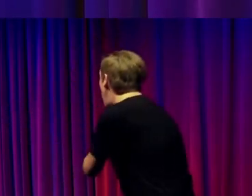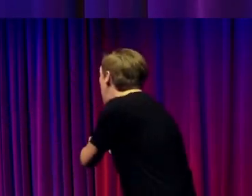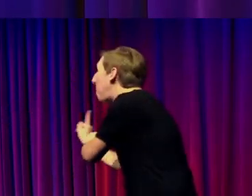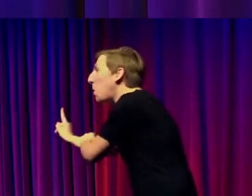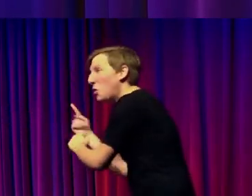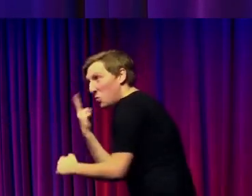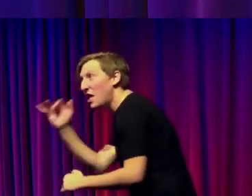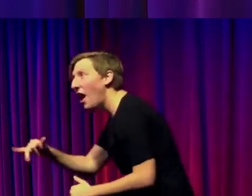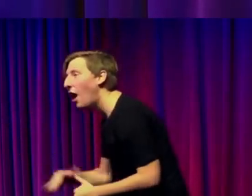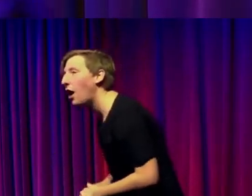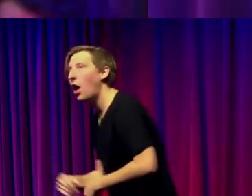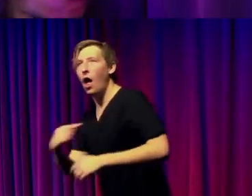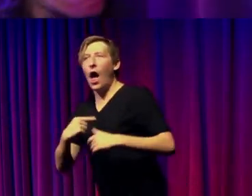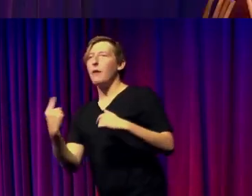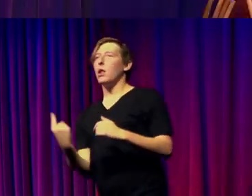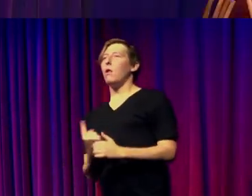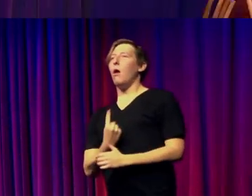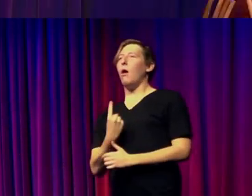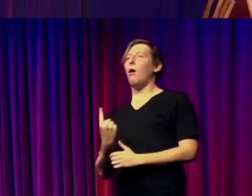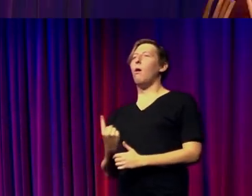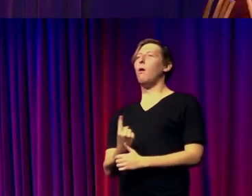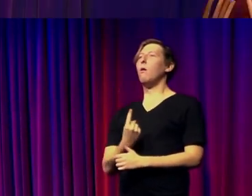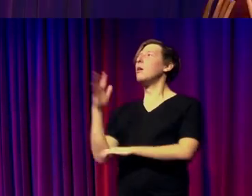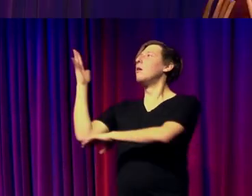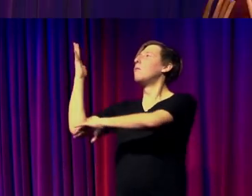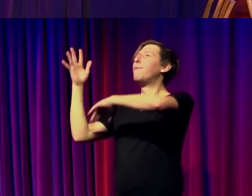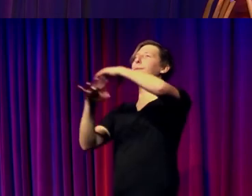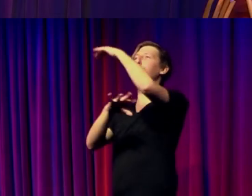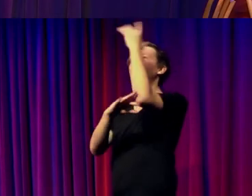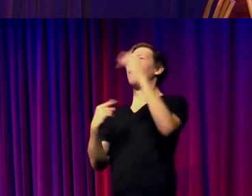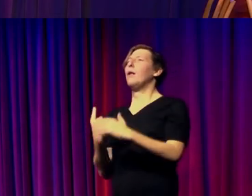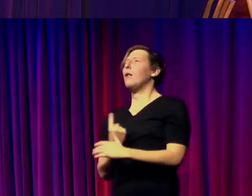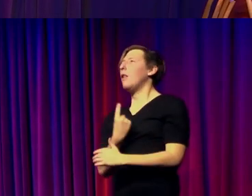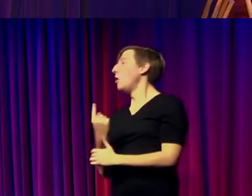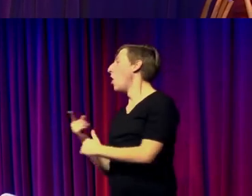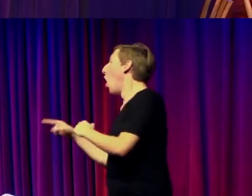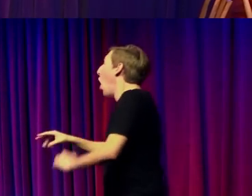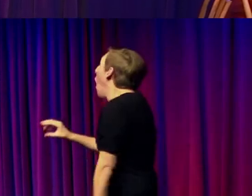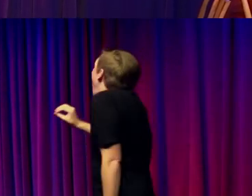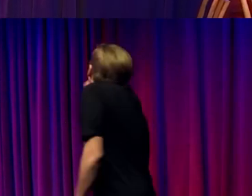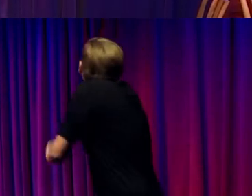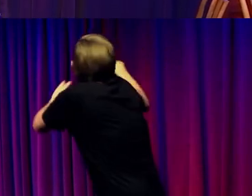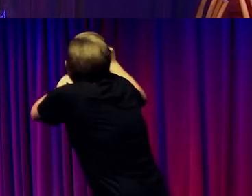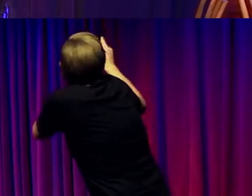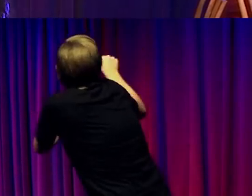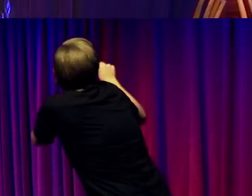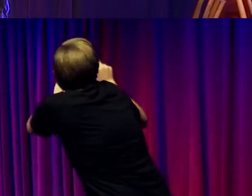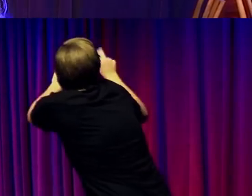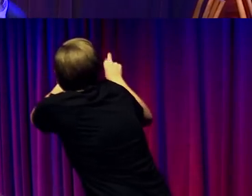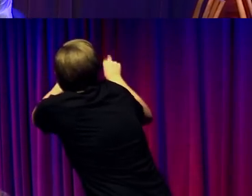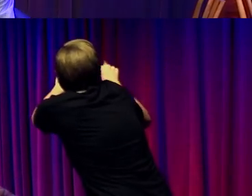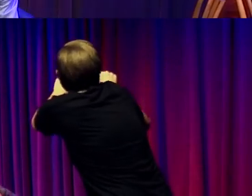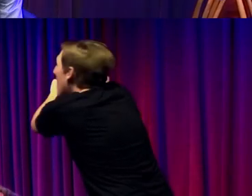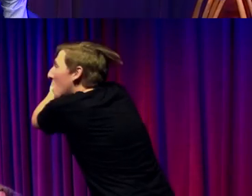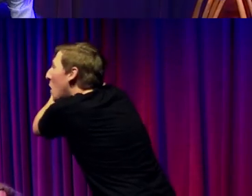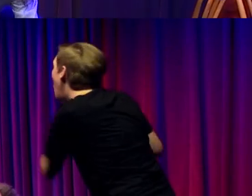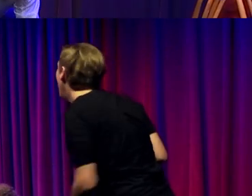Alas, I am alone in the wilderness. Oh no, oh no, no, no, oh no, no, no, no. If